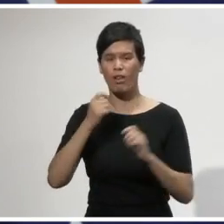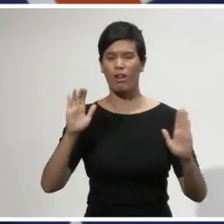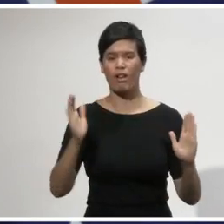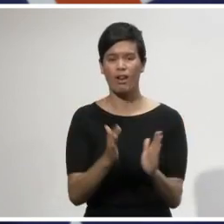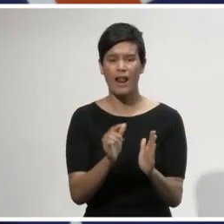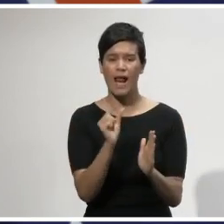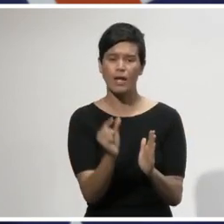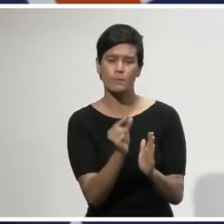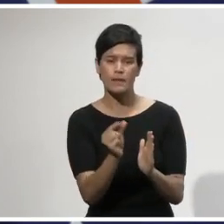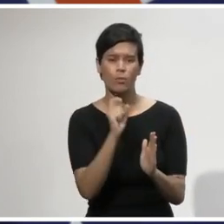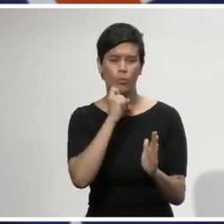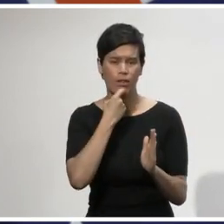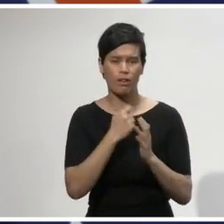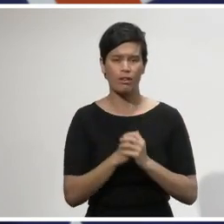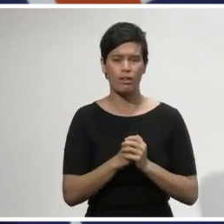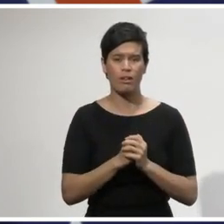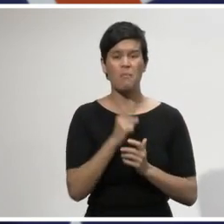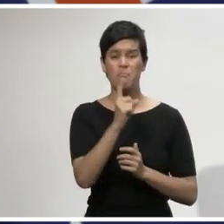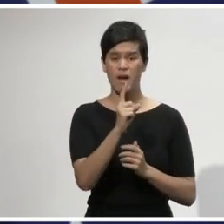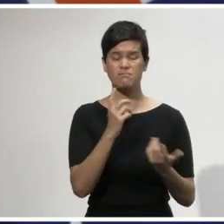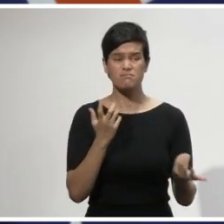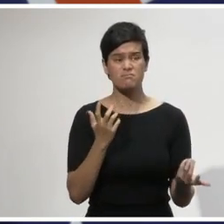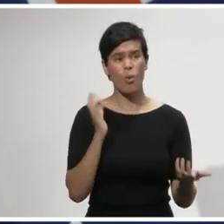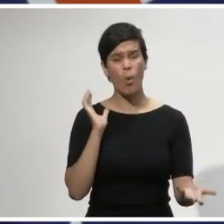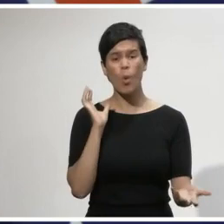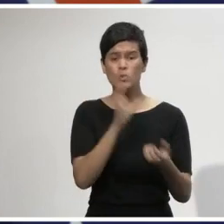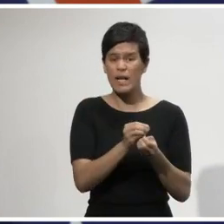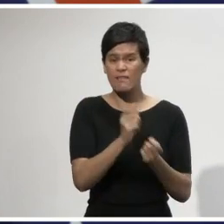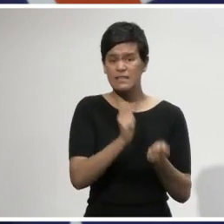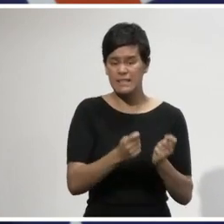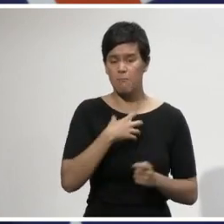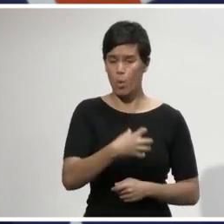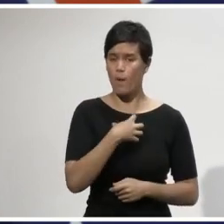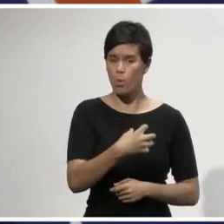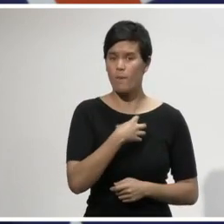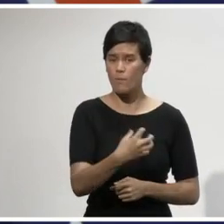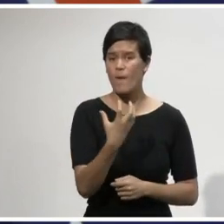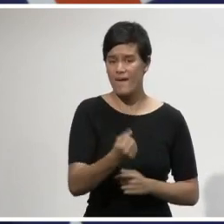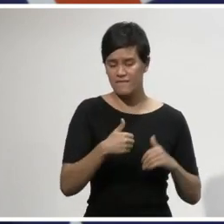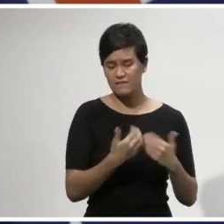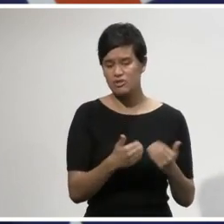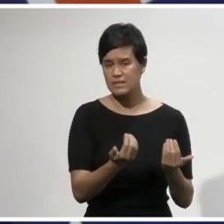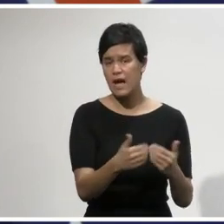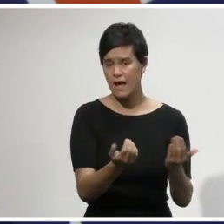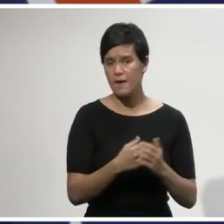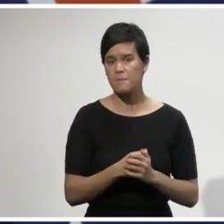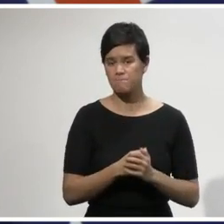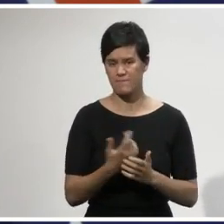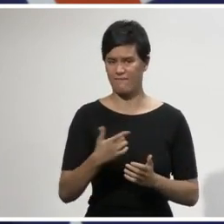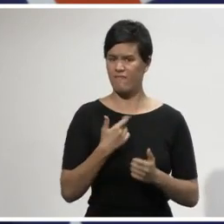the whole, our pattern has been increasing number of tests, and that's what we're really encouraged by, that we are seeing a lot of